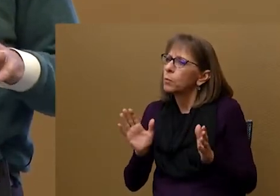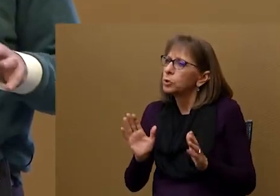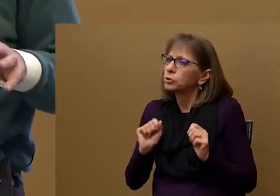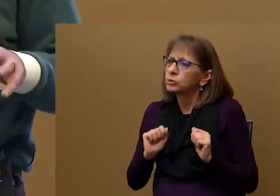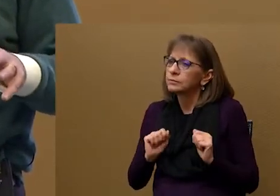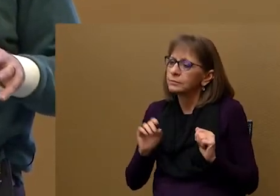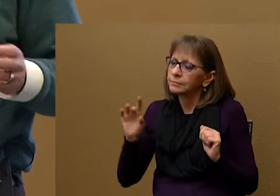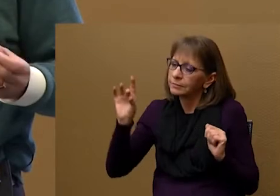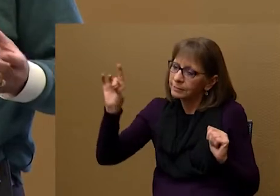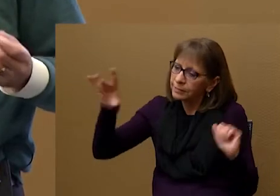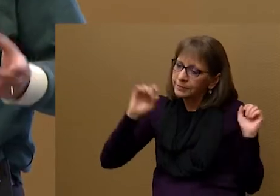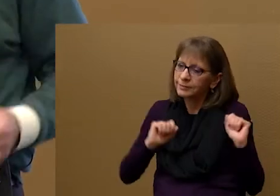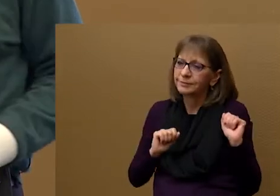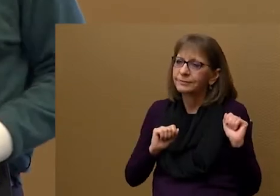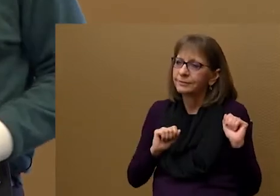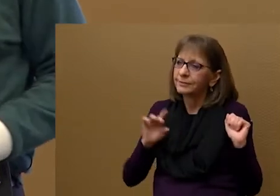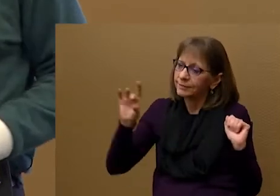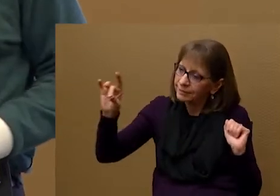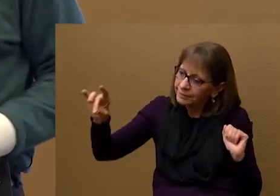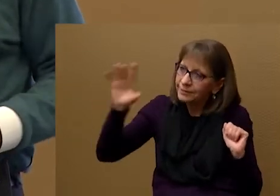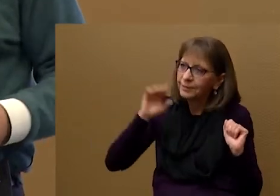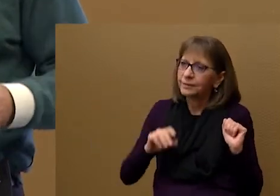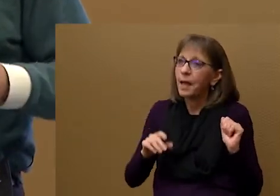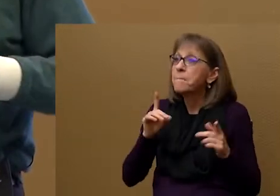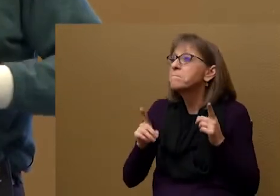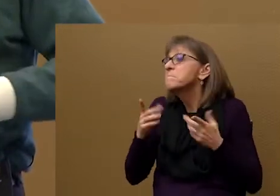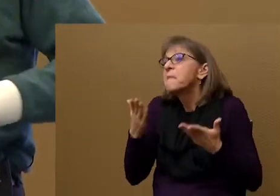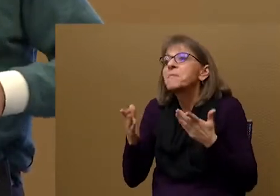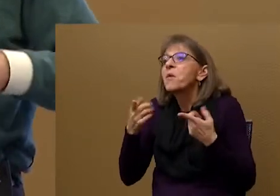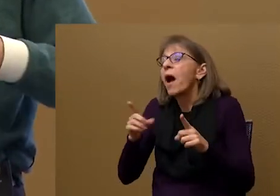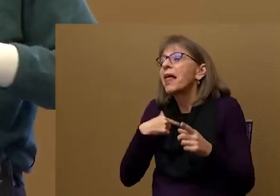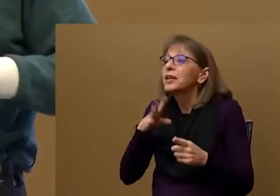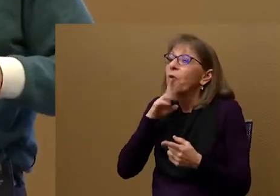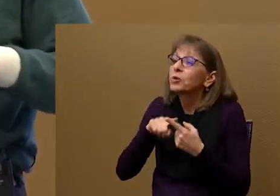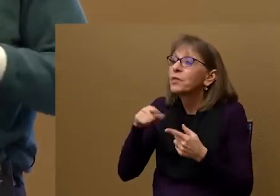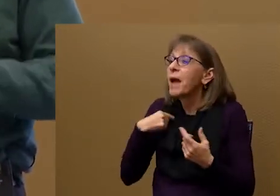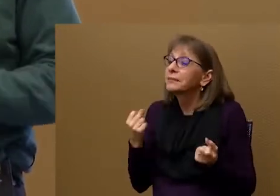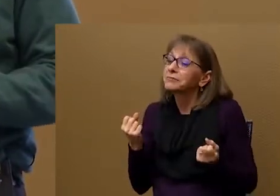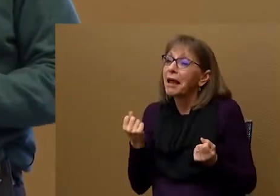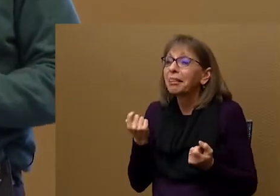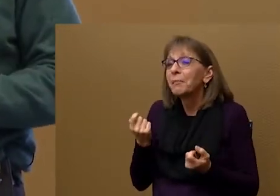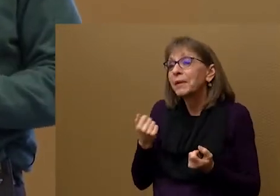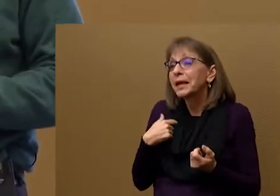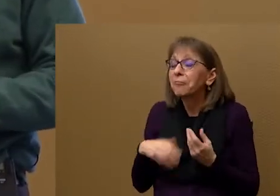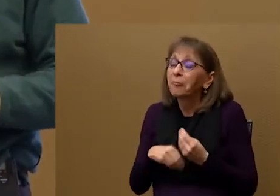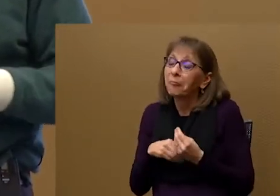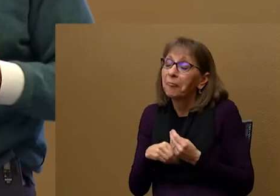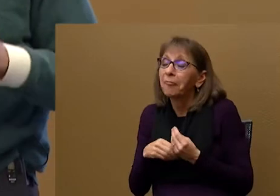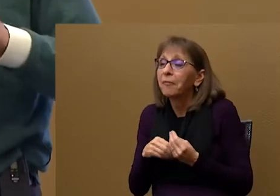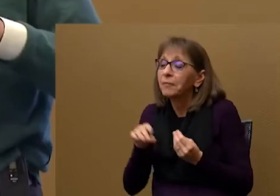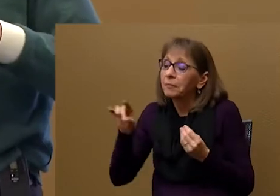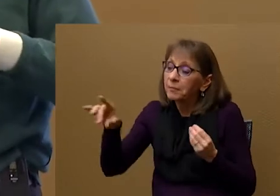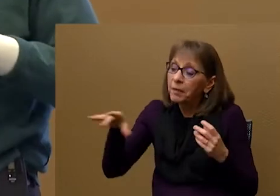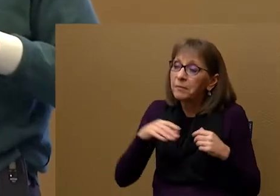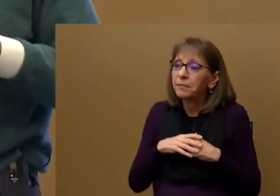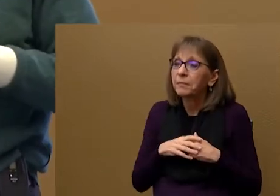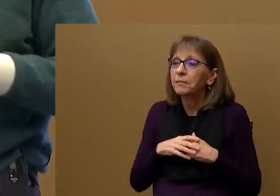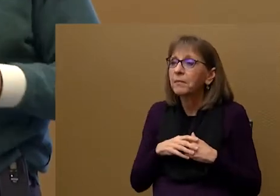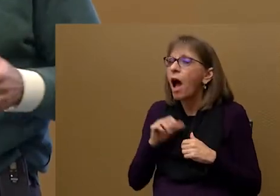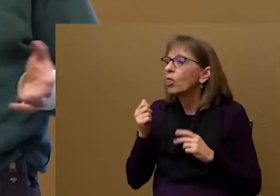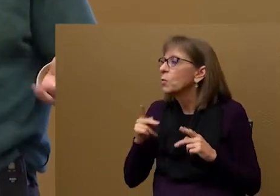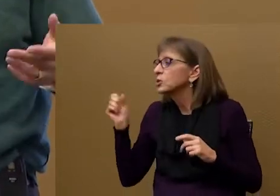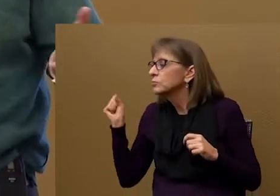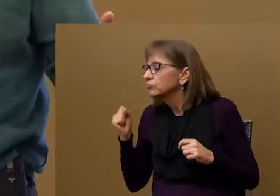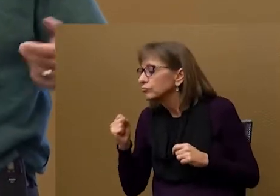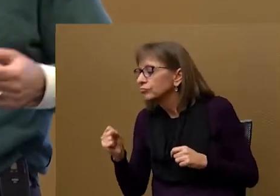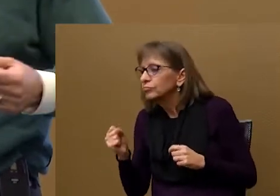I gently keep pushing. I might just start, maybe I start signing while I talk a little bit. Maybe I'll just throw in a little bit.